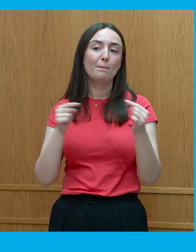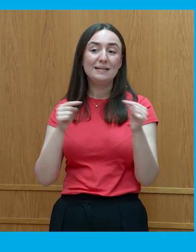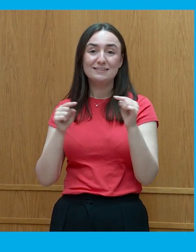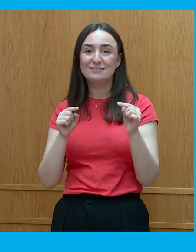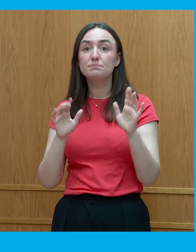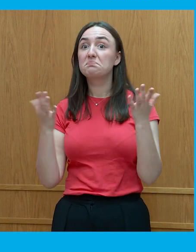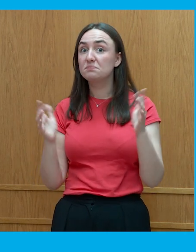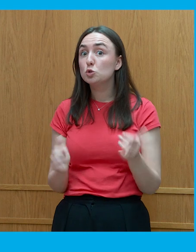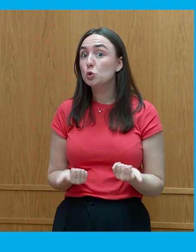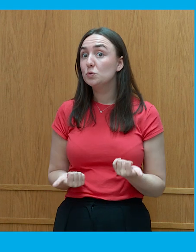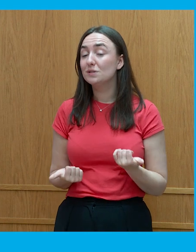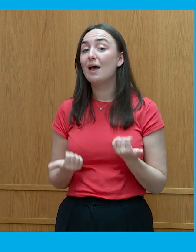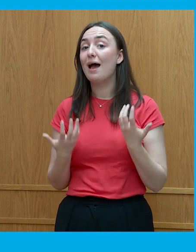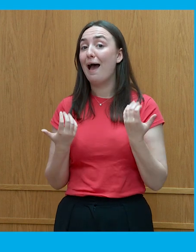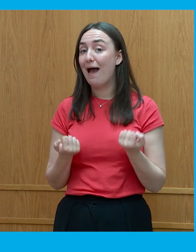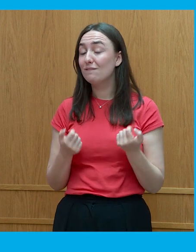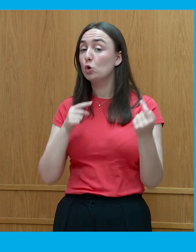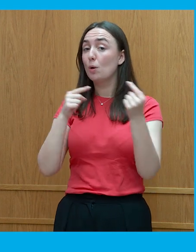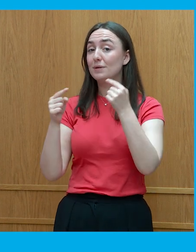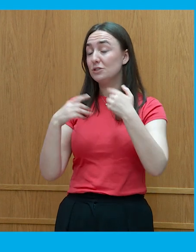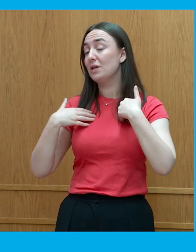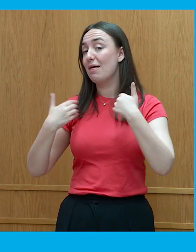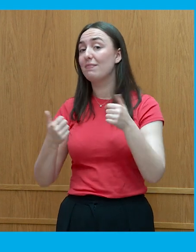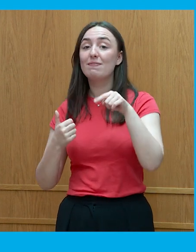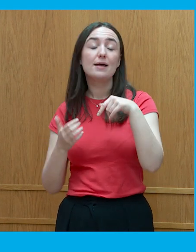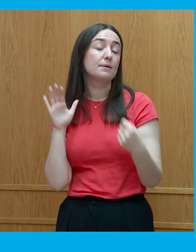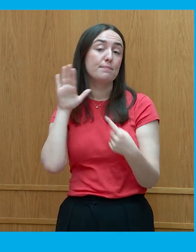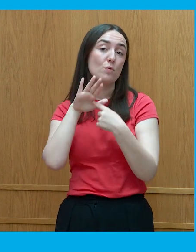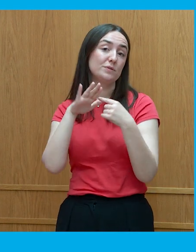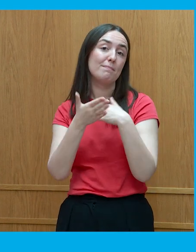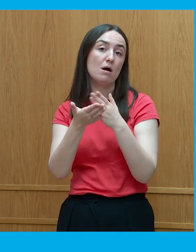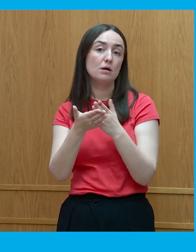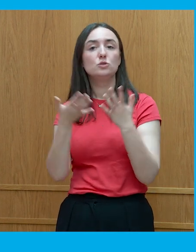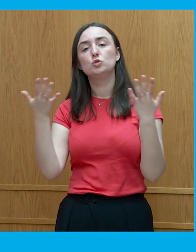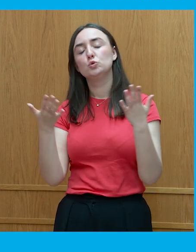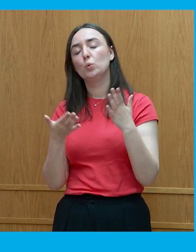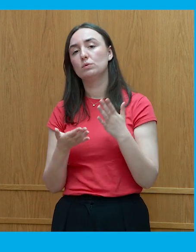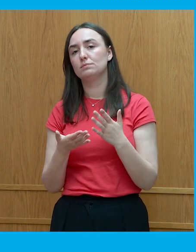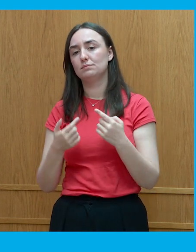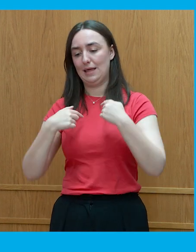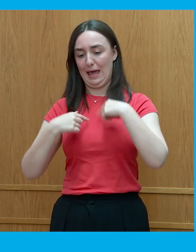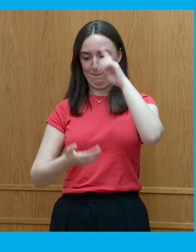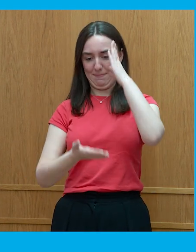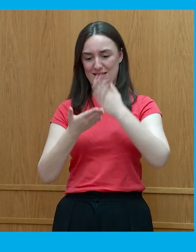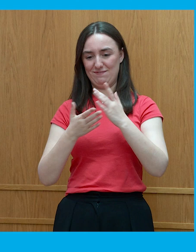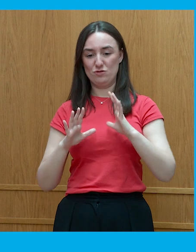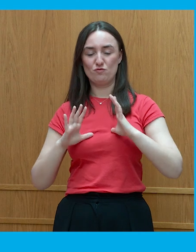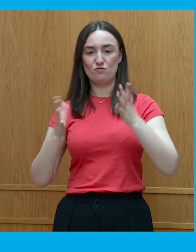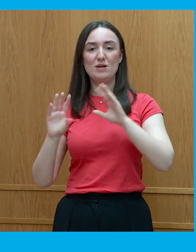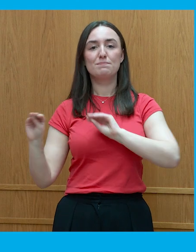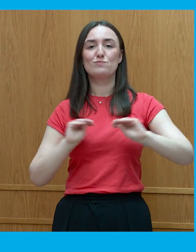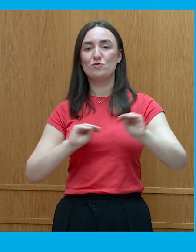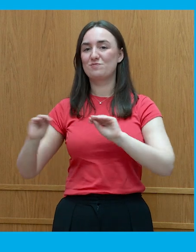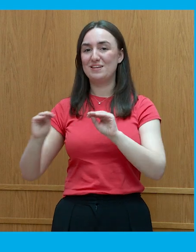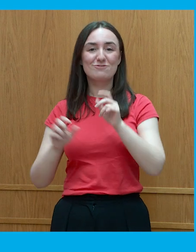good. And, you know, that's an important part of it. And so if people do want, I still believe in the free movement of people. So if people